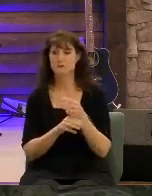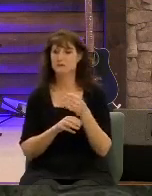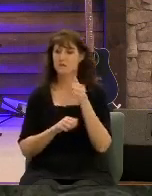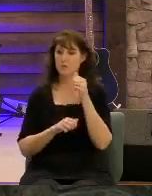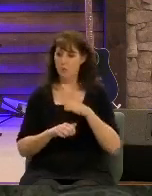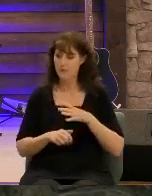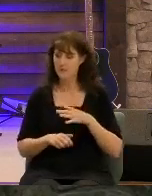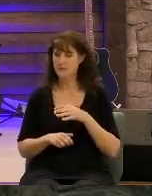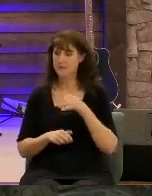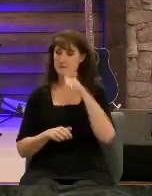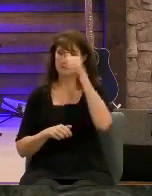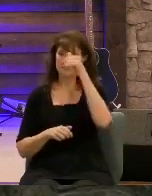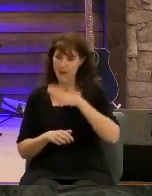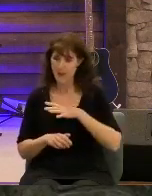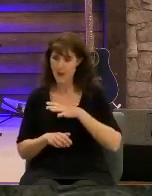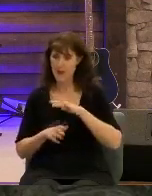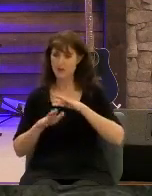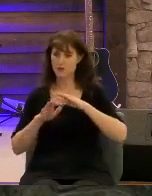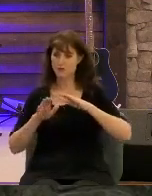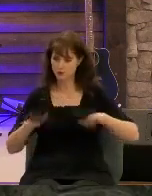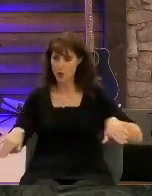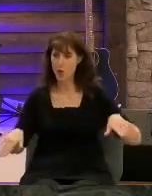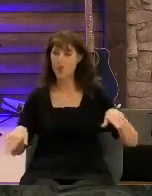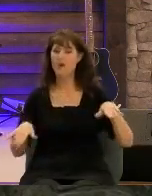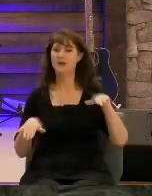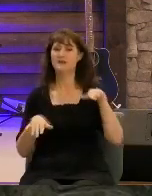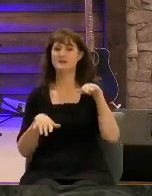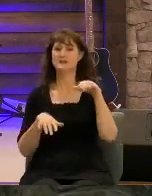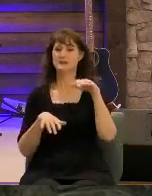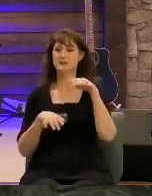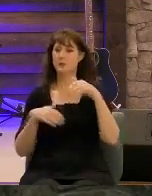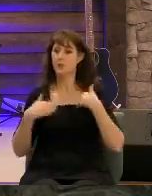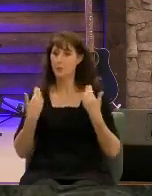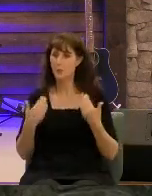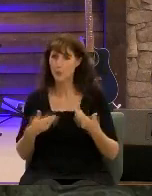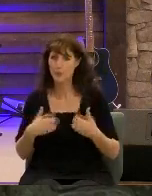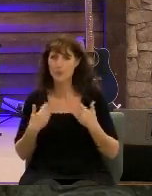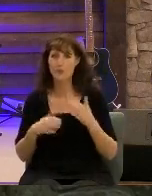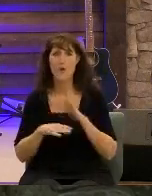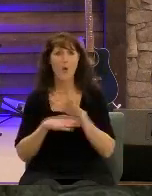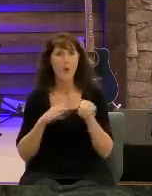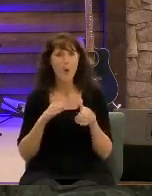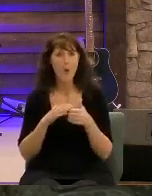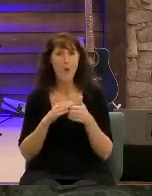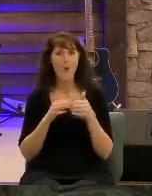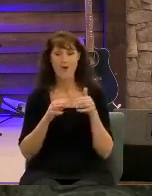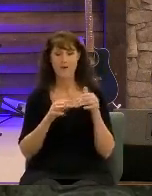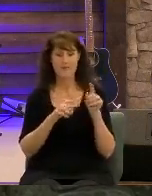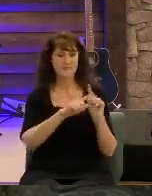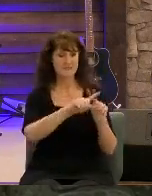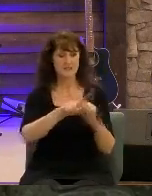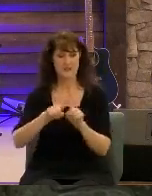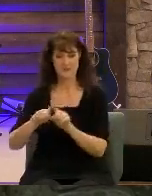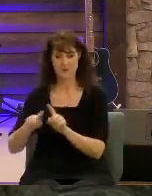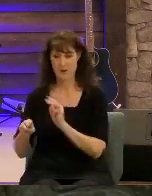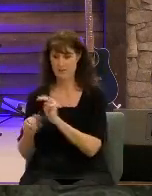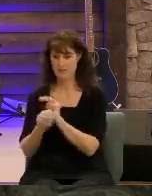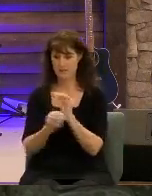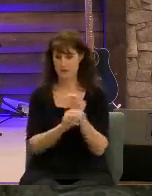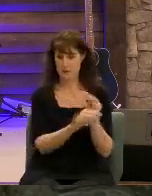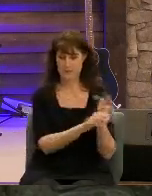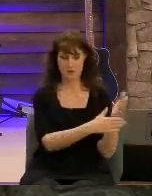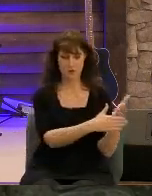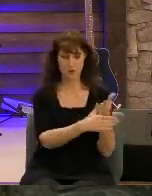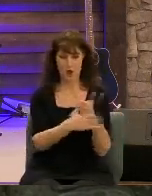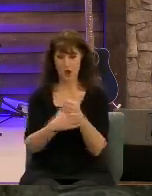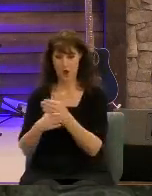the youth, the children's ministry and the missions ministry will be working that. And so we'll be sharing in the funds that